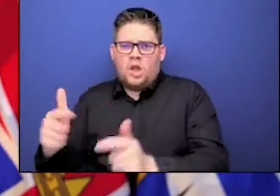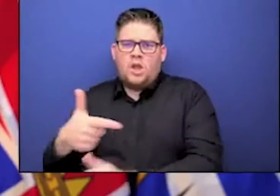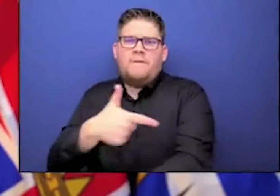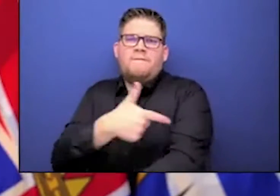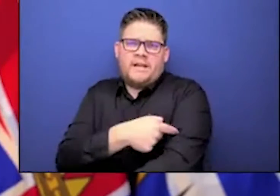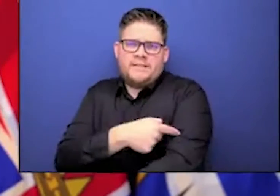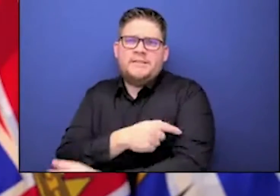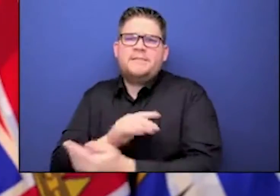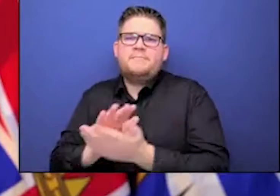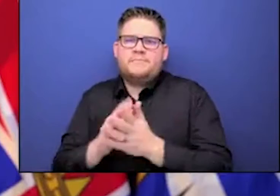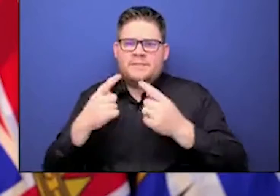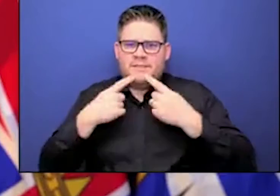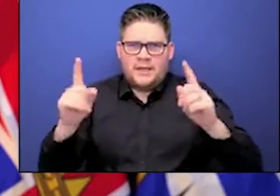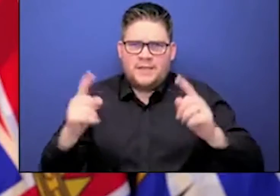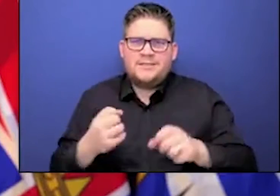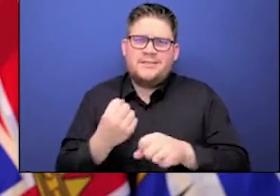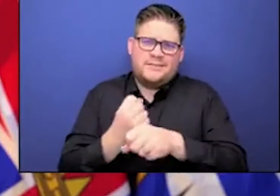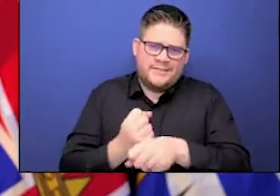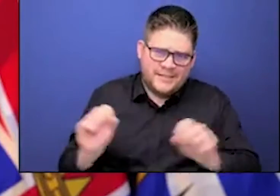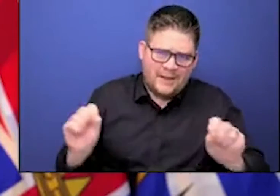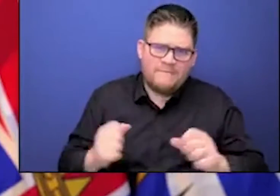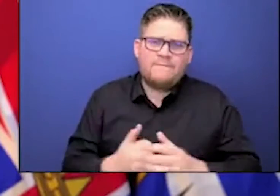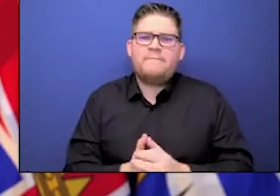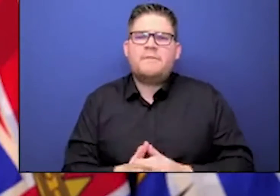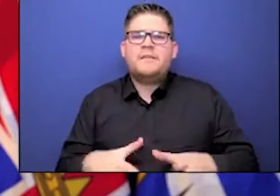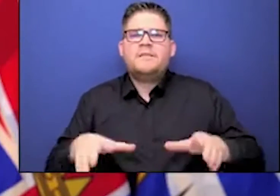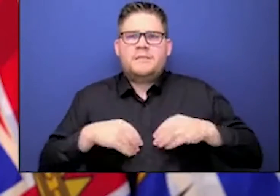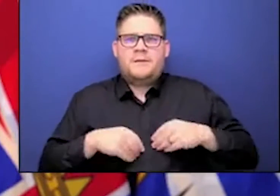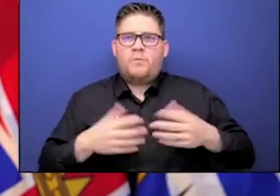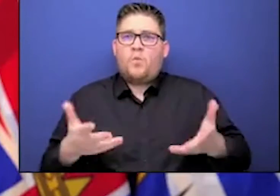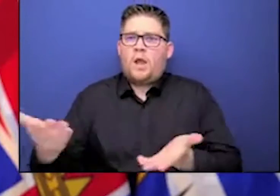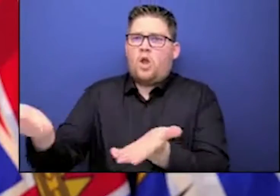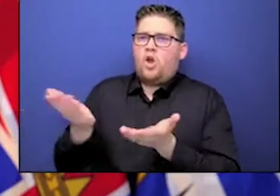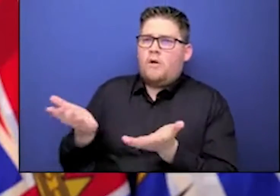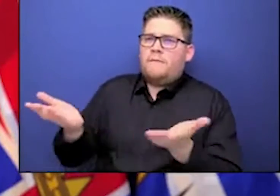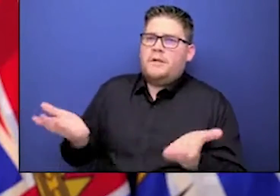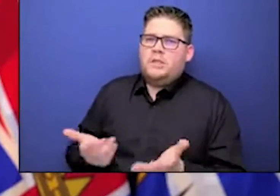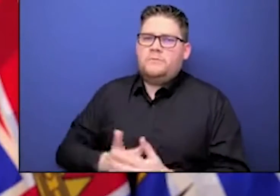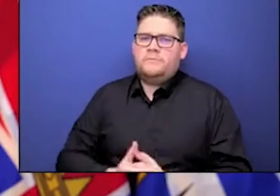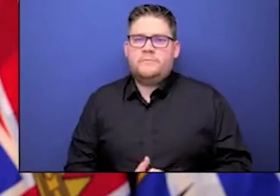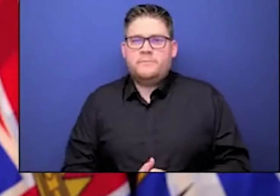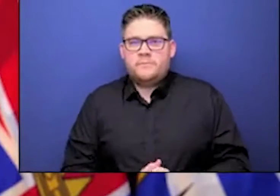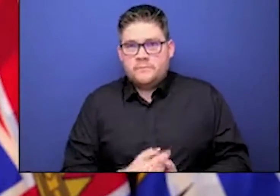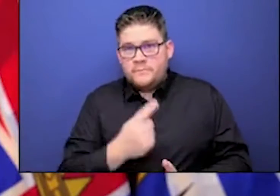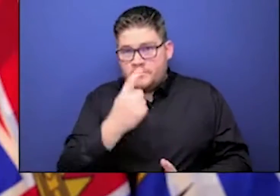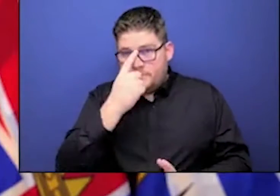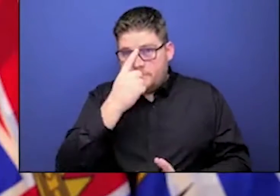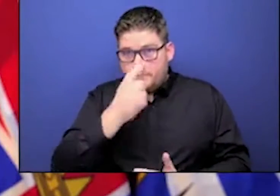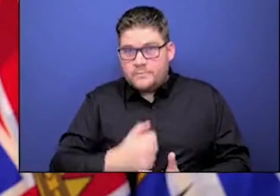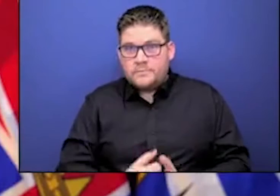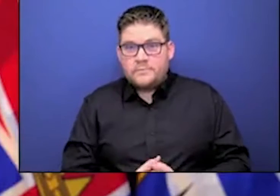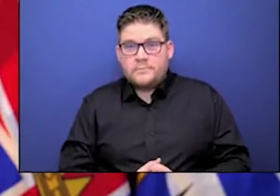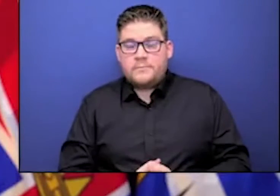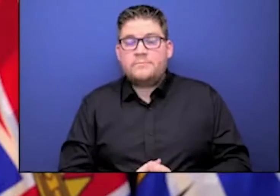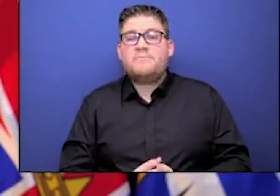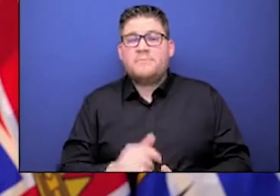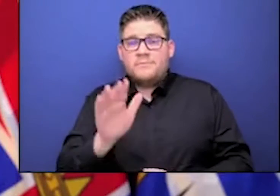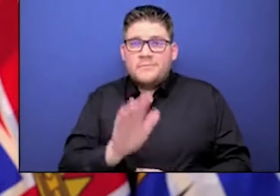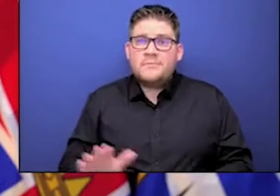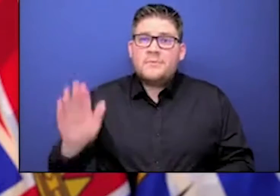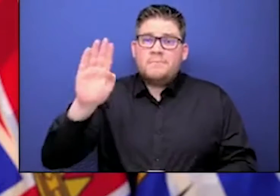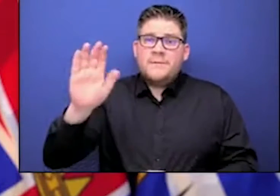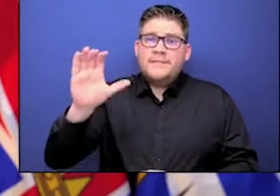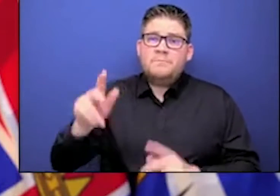safe, so take the vaccine that you're offered. And I would say that to everybody out there. The